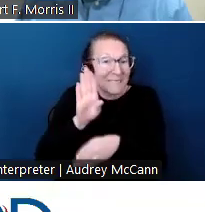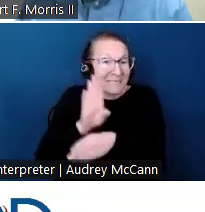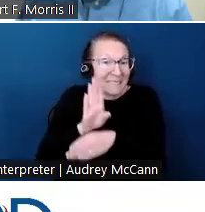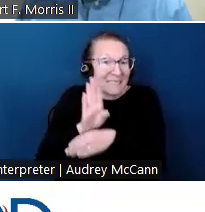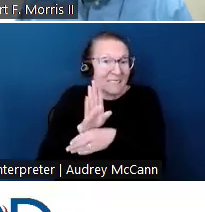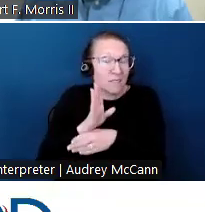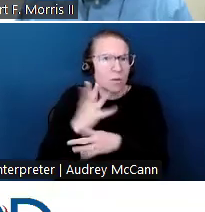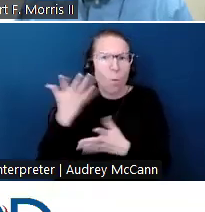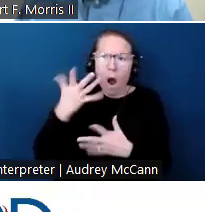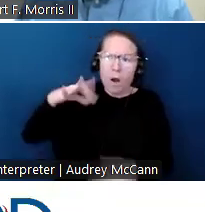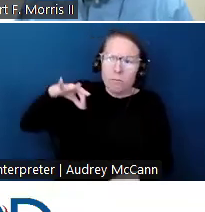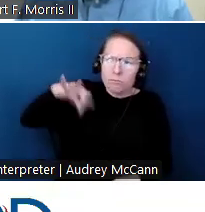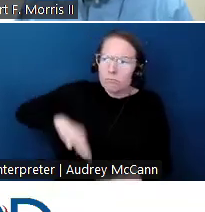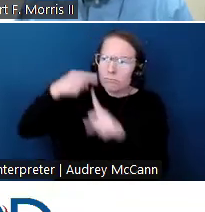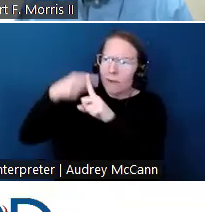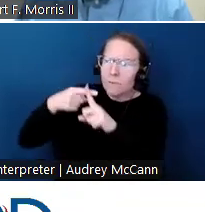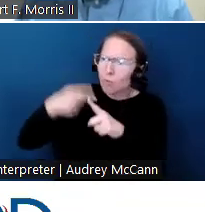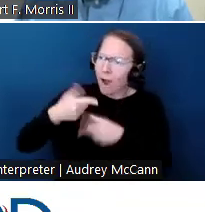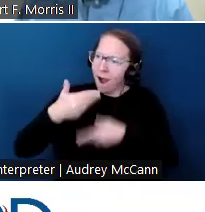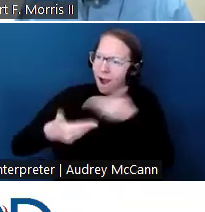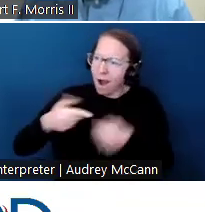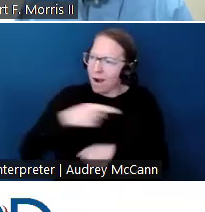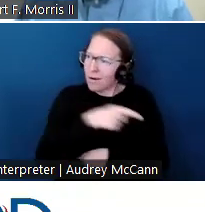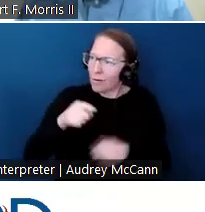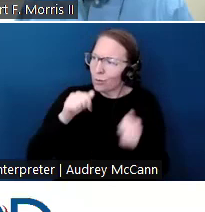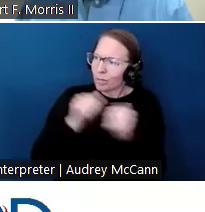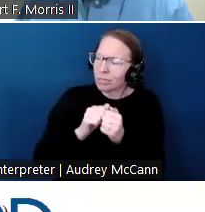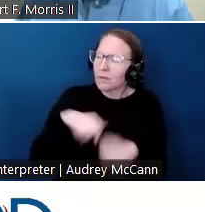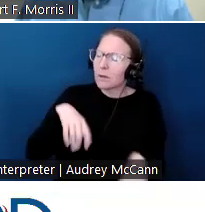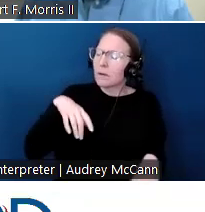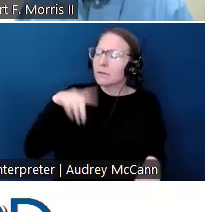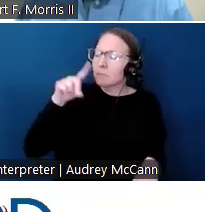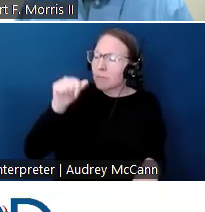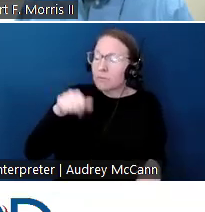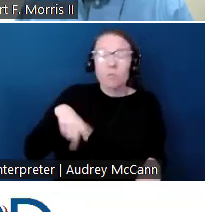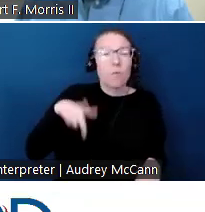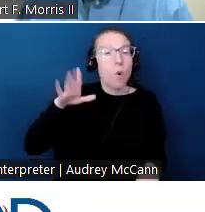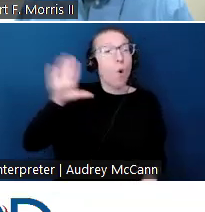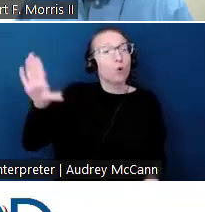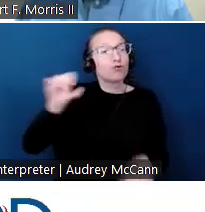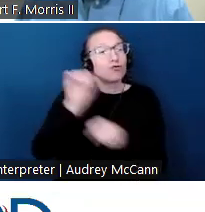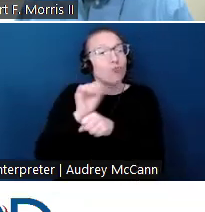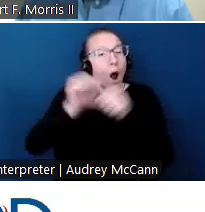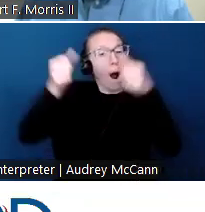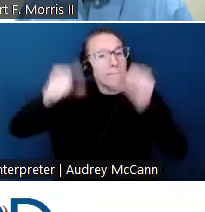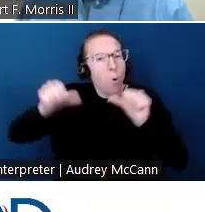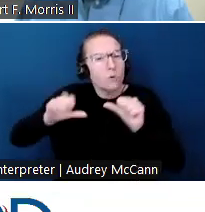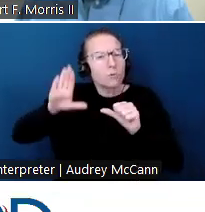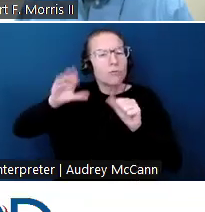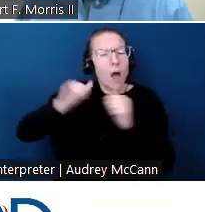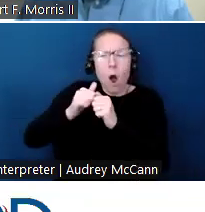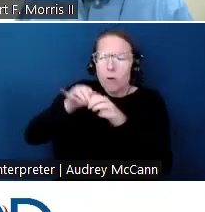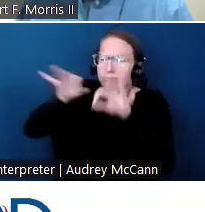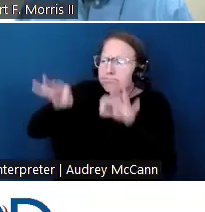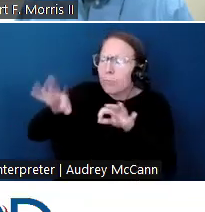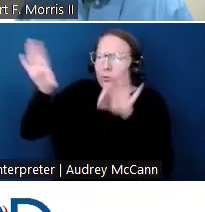the benefits of hiring individuals with disabilities, how to write inclusive job posting, things like that, so that people are really not only